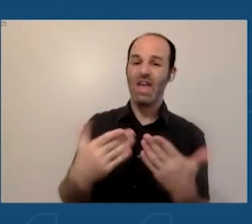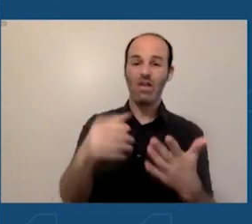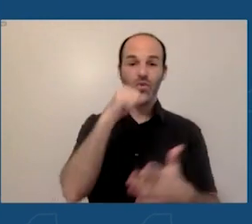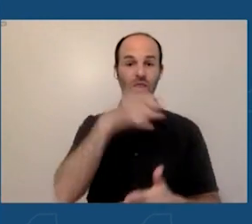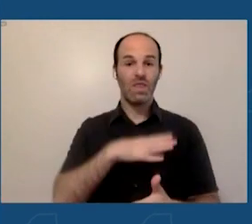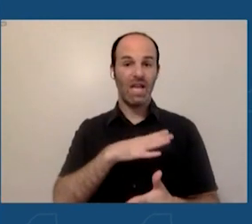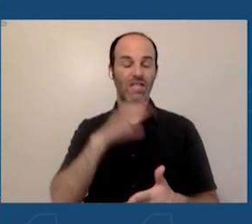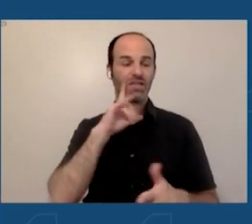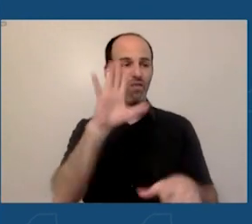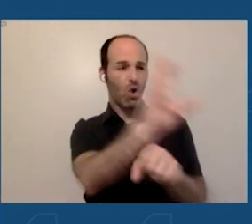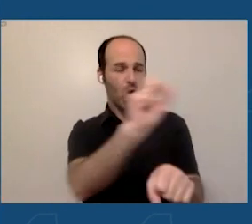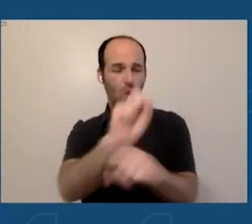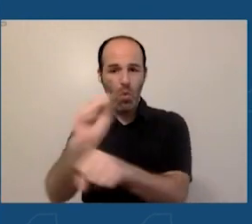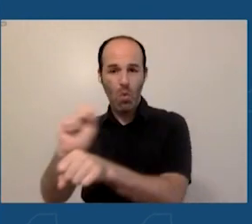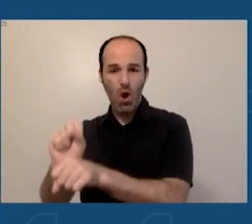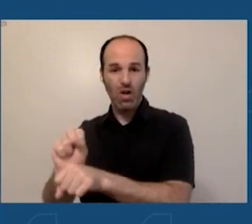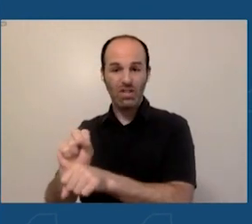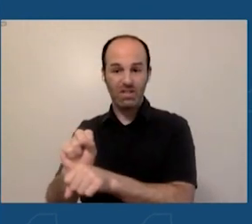It's just amazing.